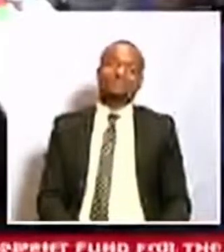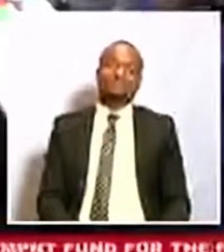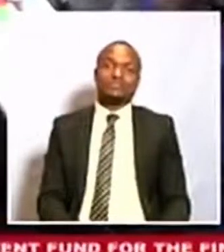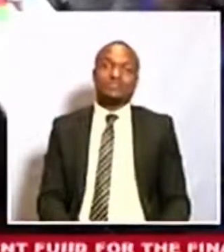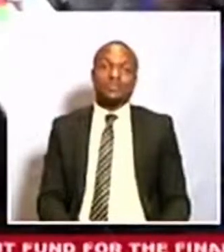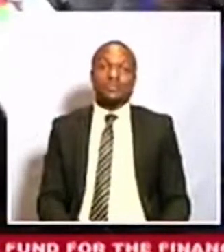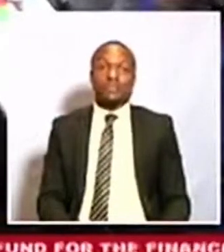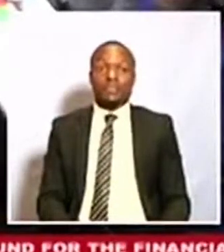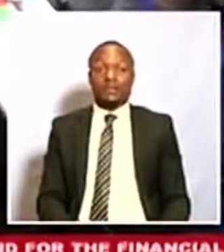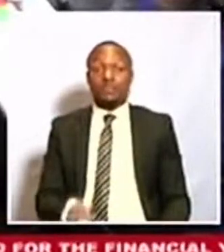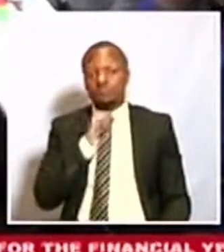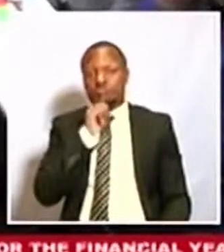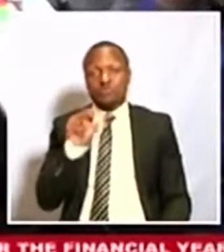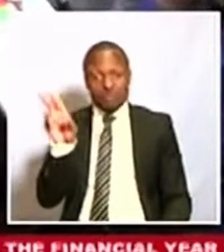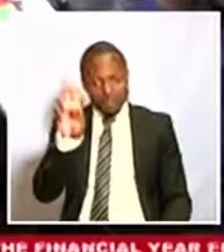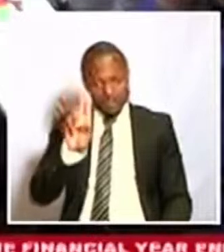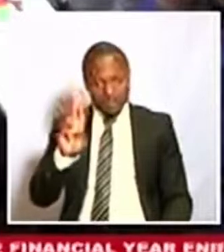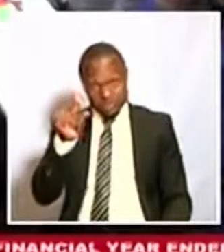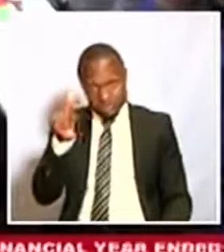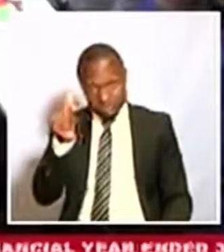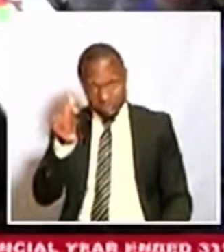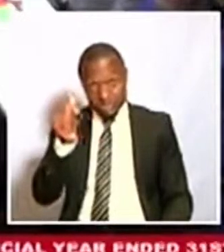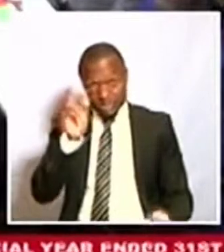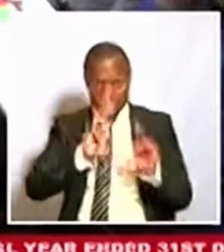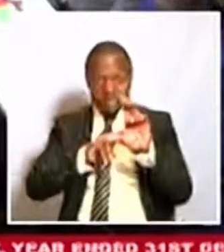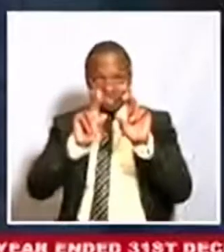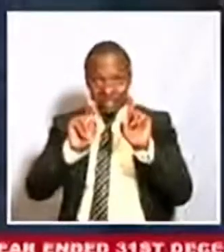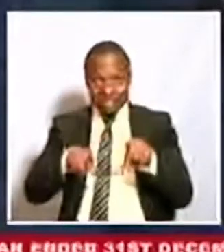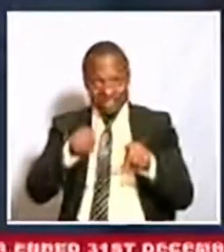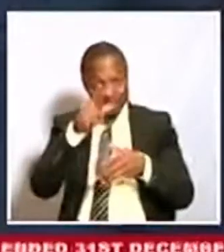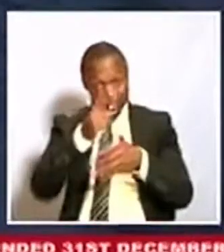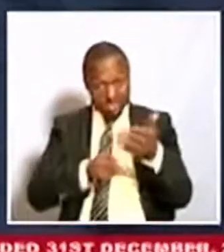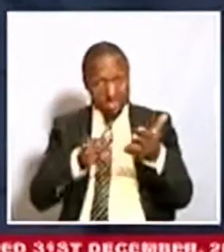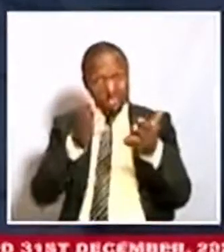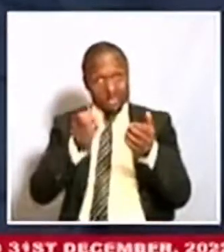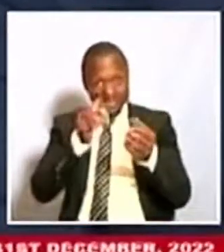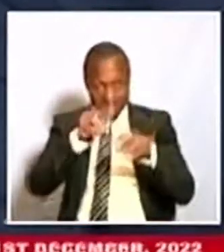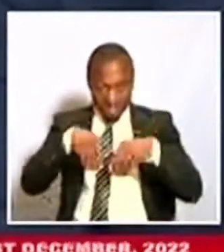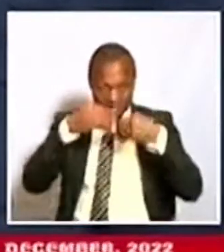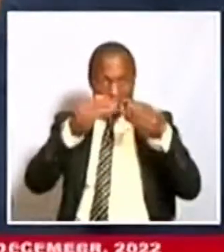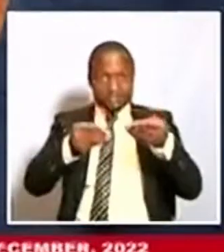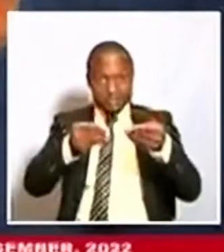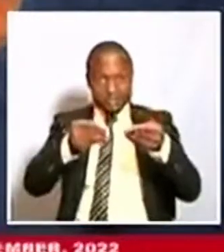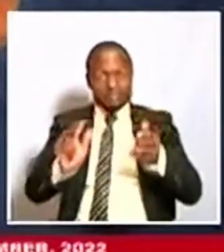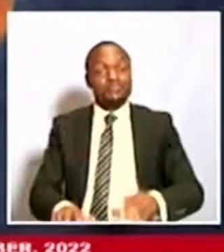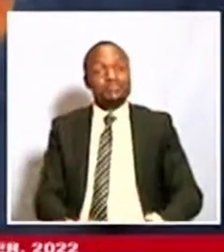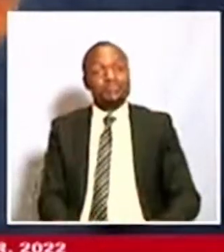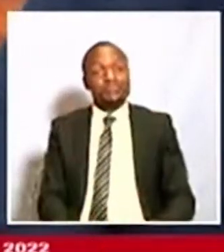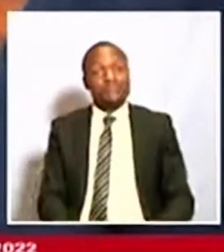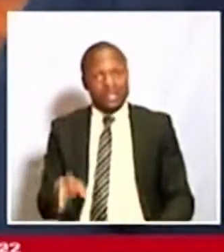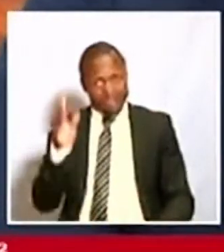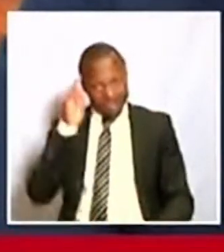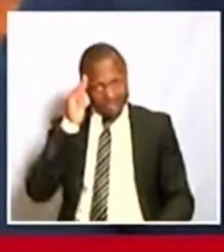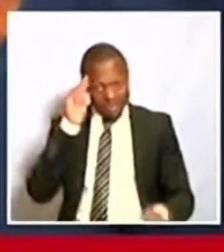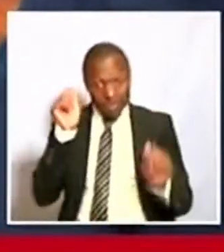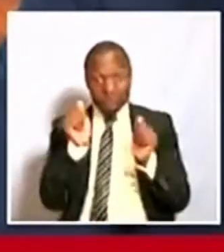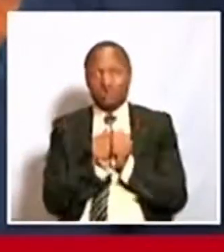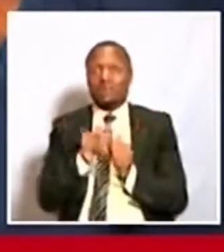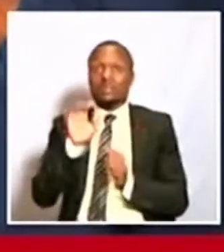The non-unspent funds, Chair. What I want to submit also is that, you know, with